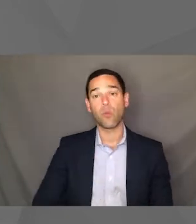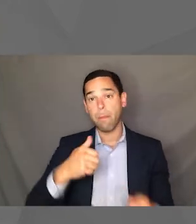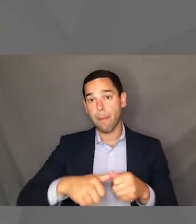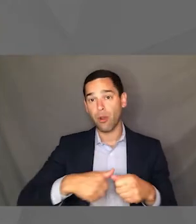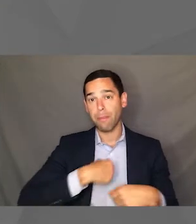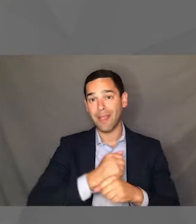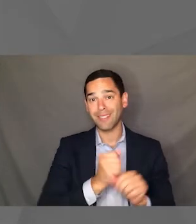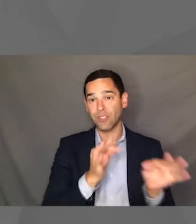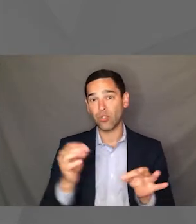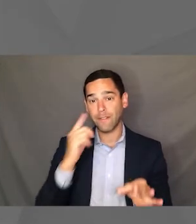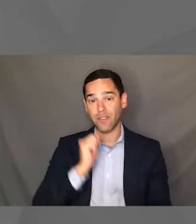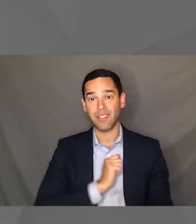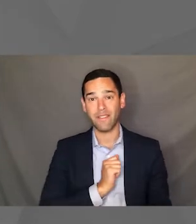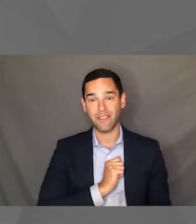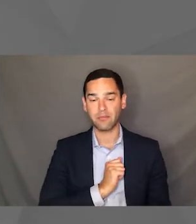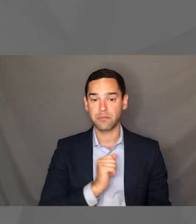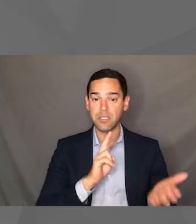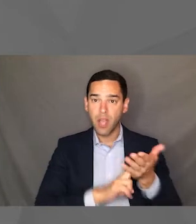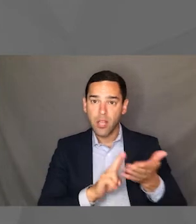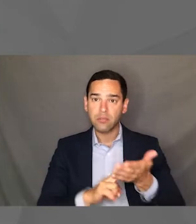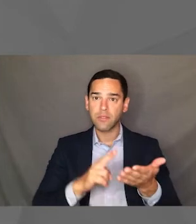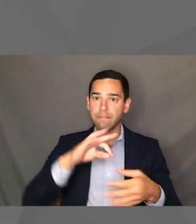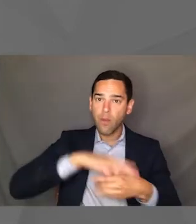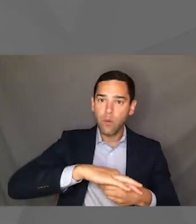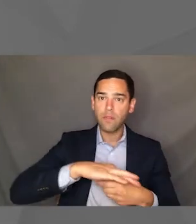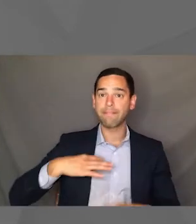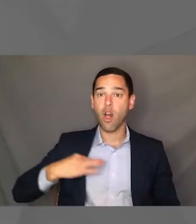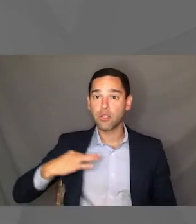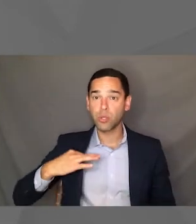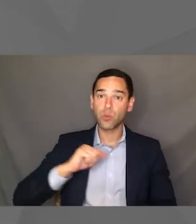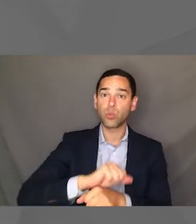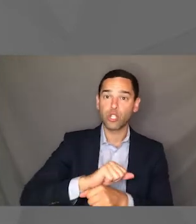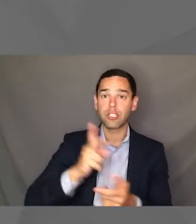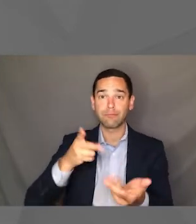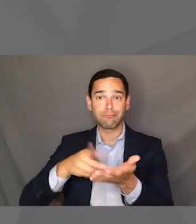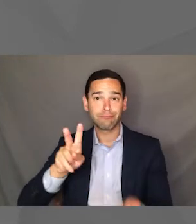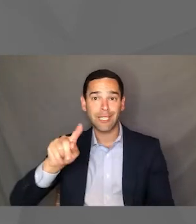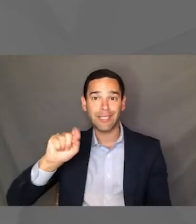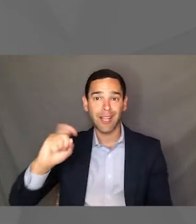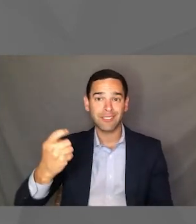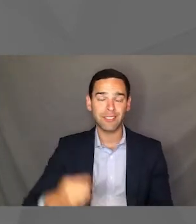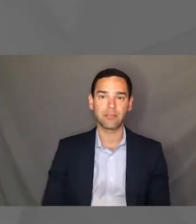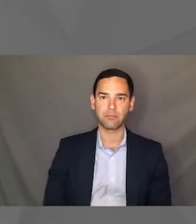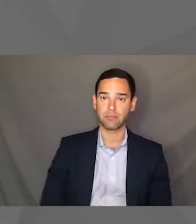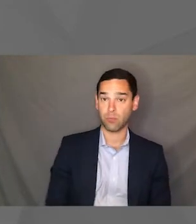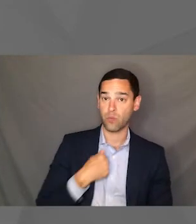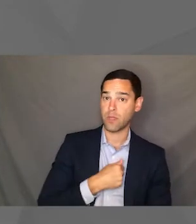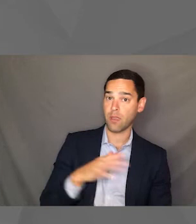decisions. We sign documents, vote, volunteer, work, and pay taxes. We get married.